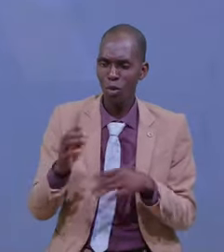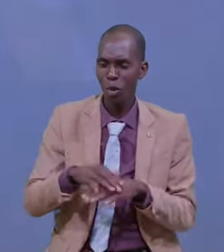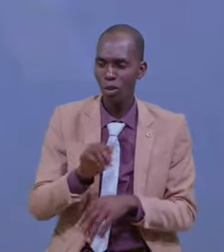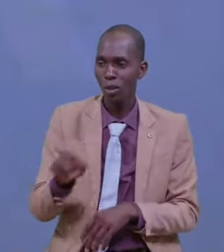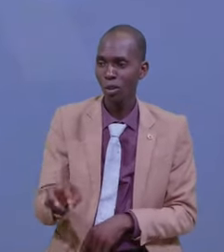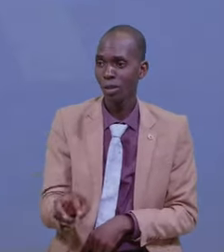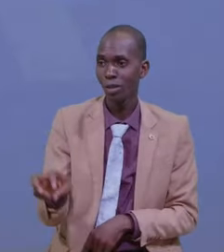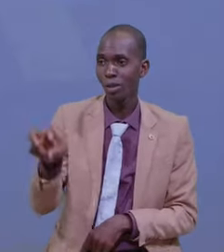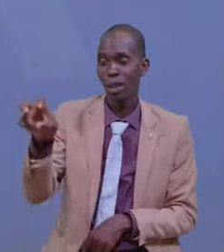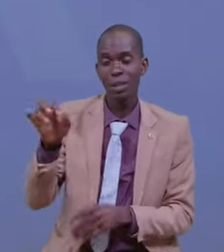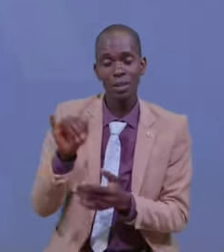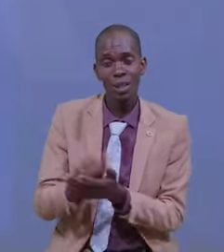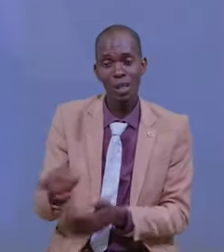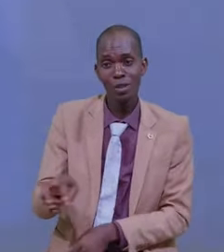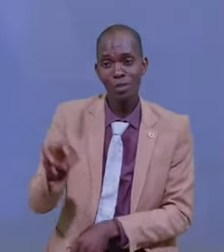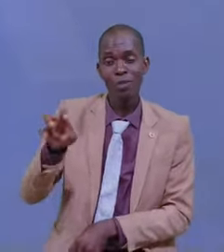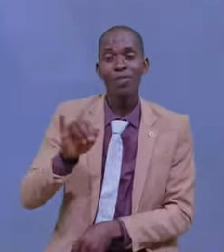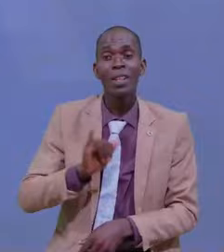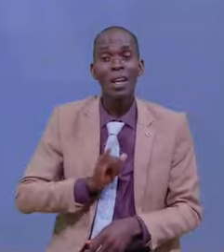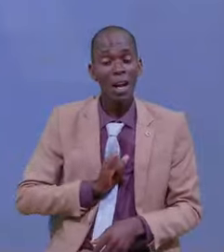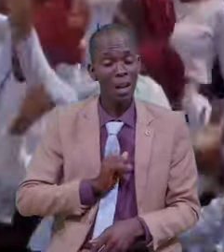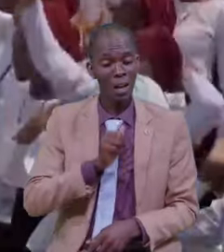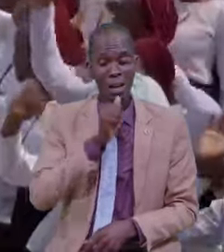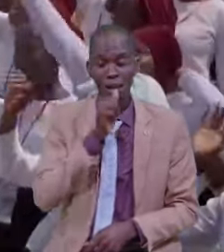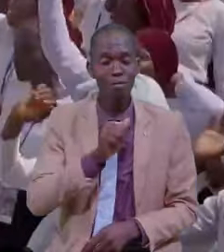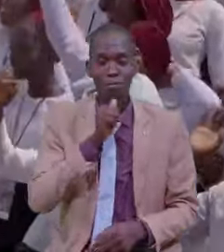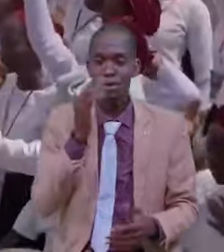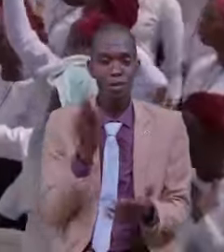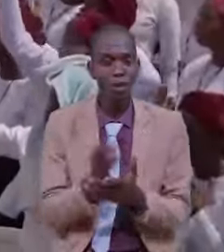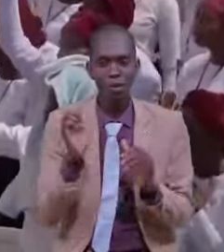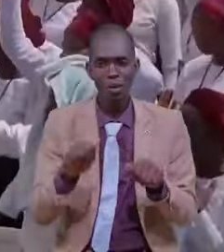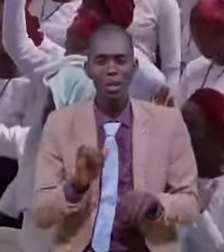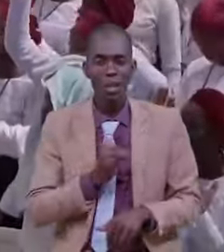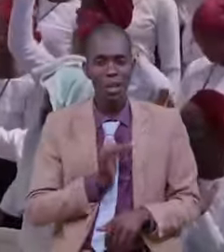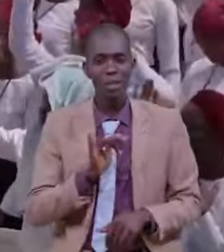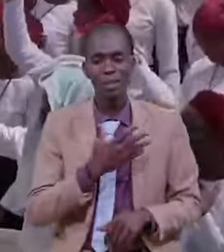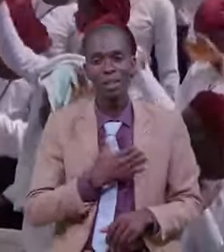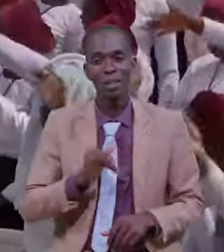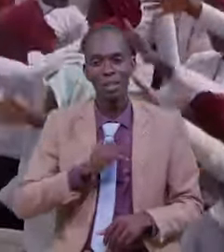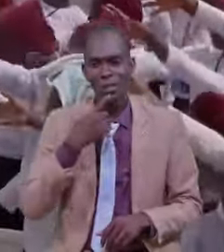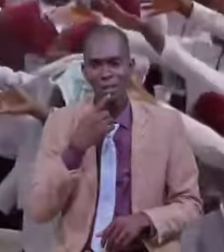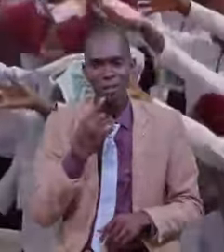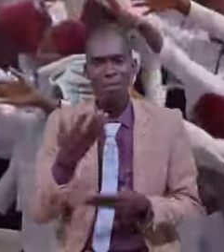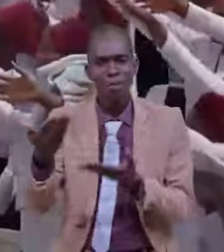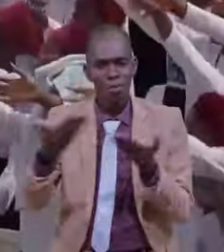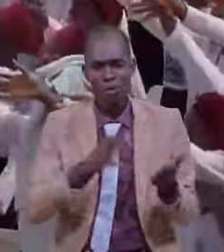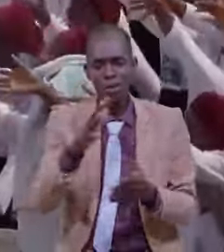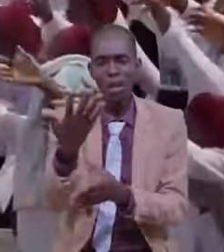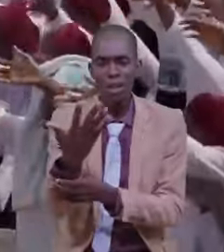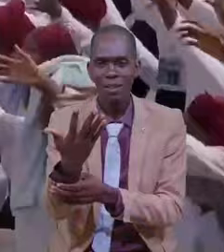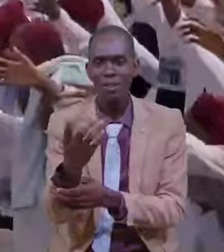journey, I am unstoppable. And I say, give me your hand. Where